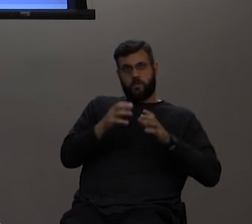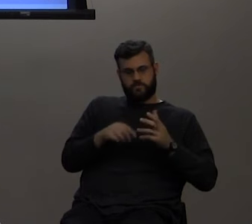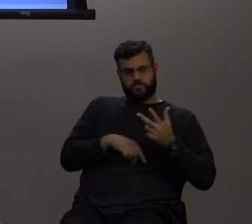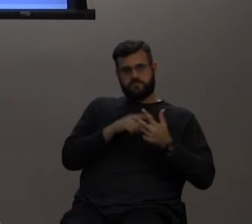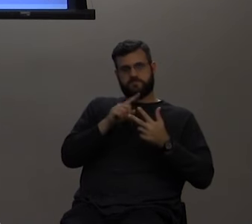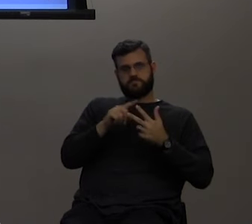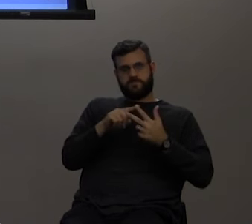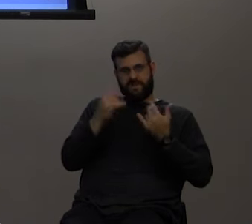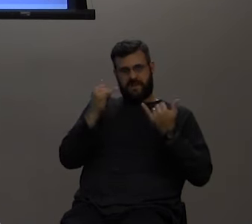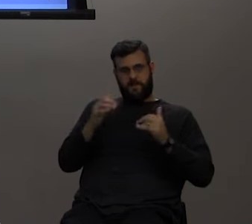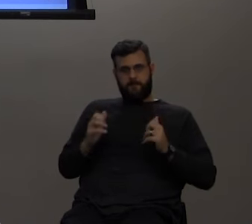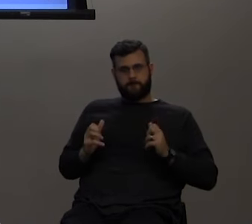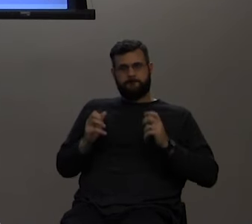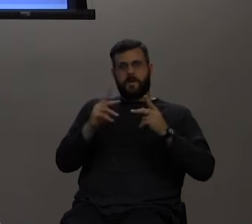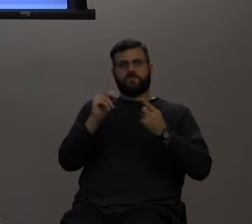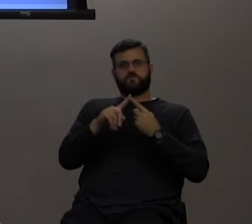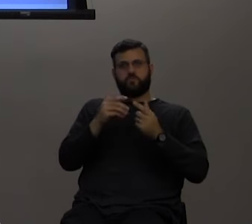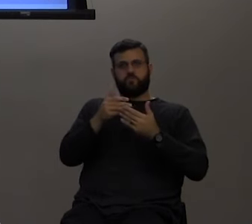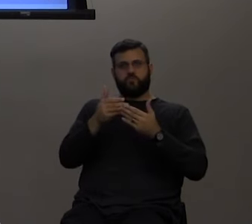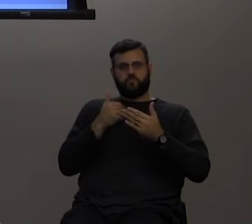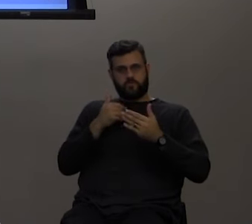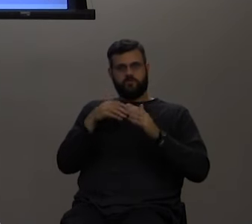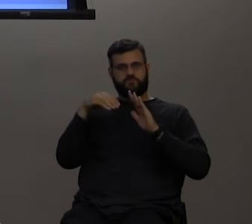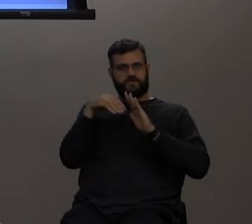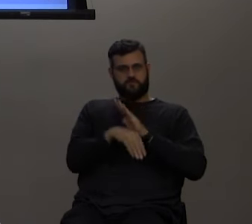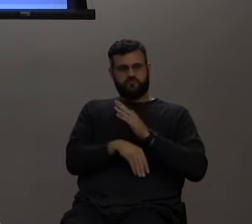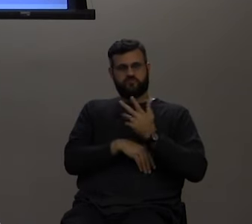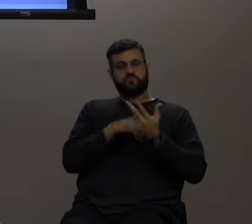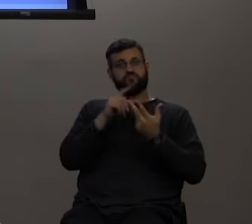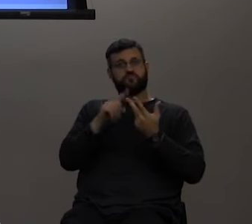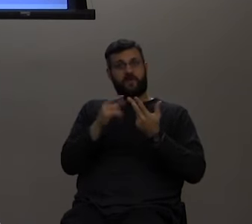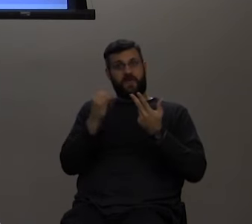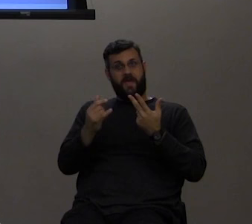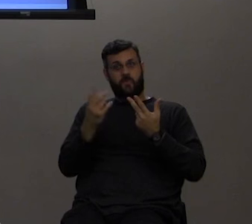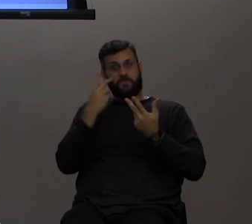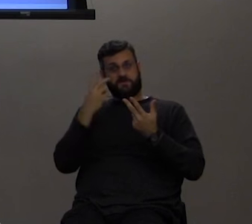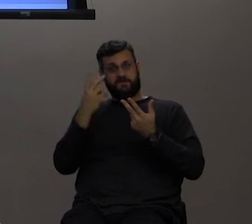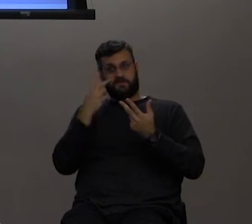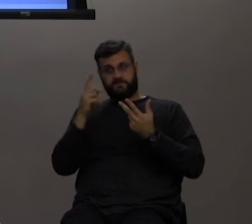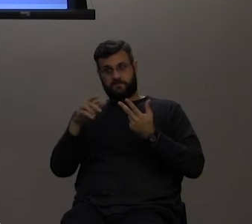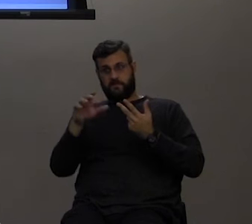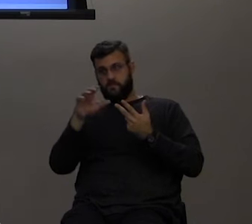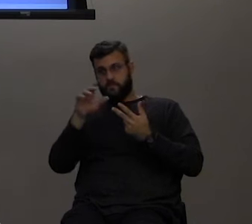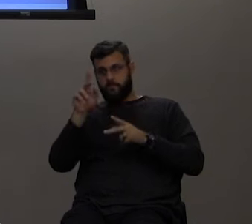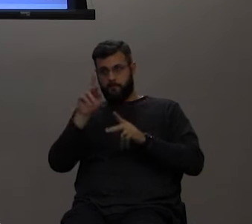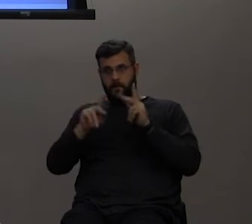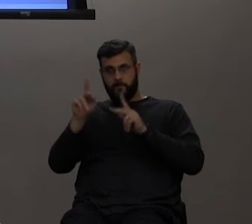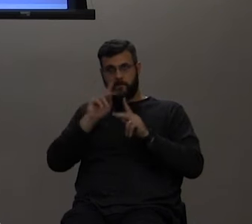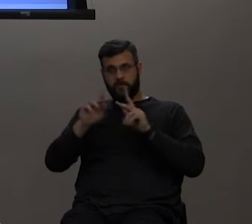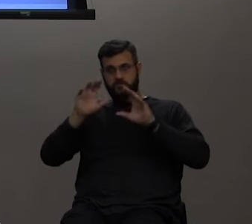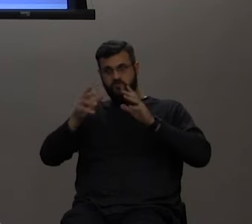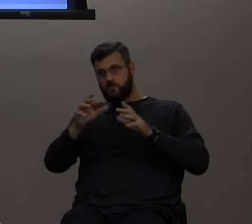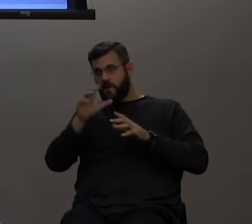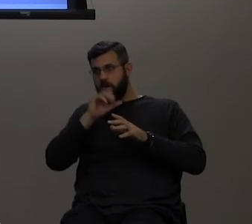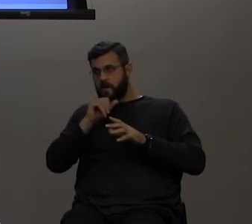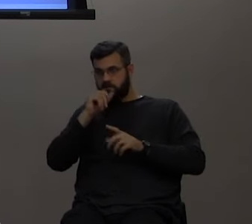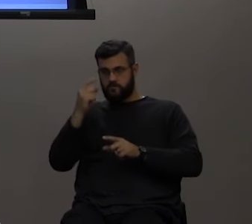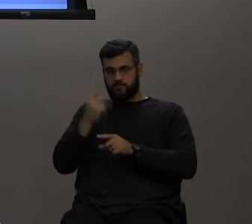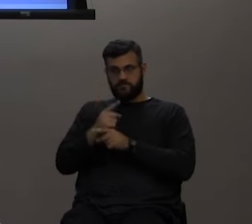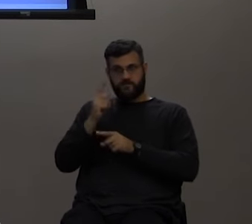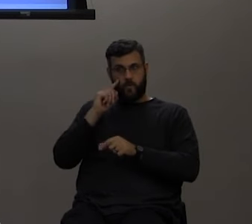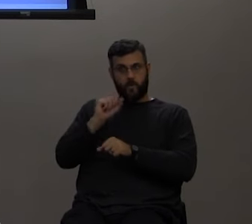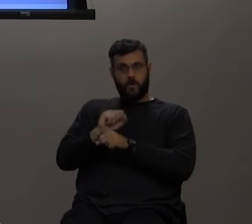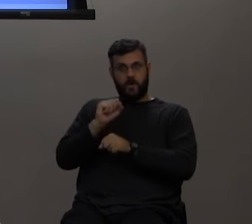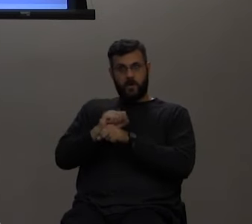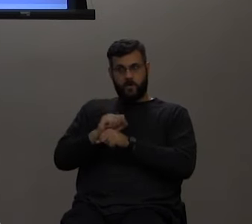returned to pre-recession employment levels, and the fact that we're seeing a decline in our work-aged populations. That's a triple